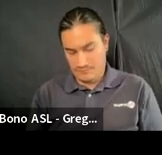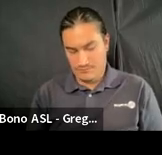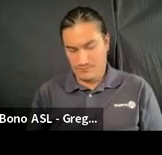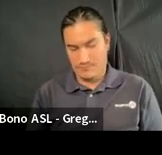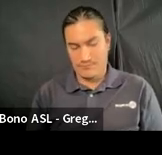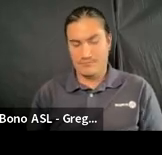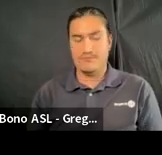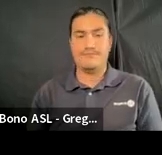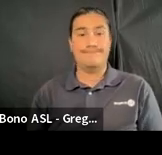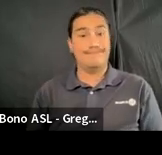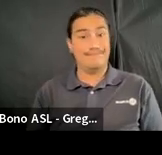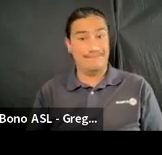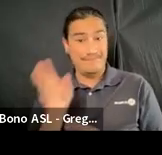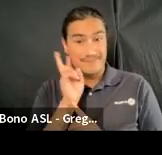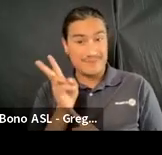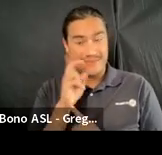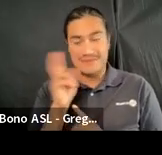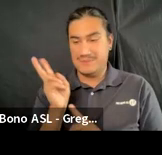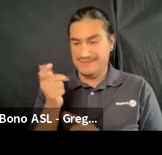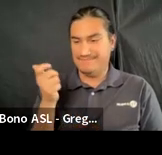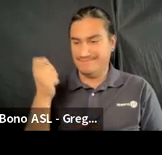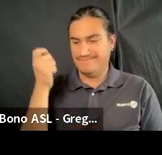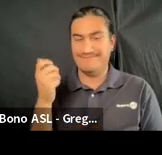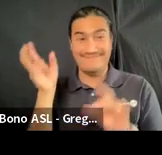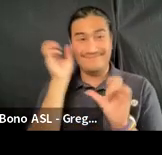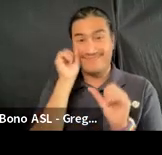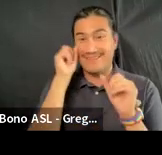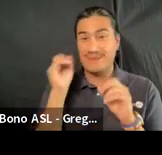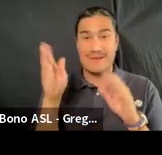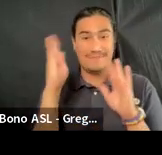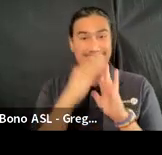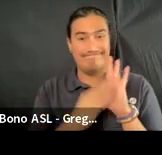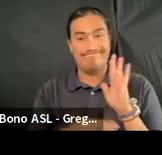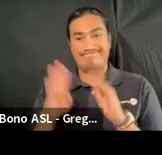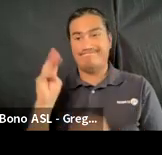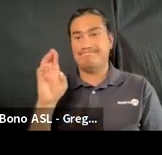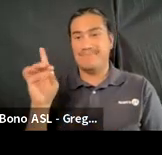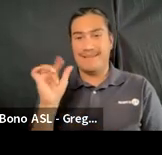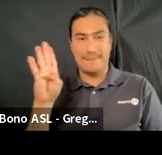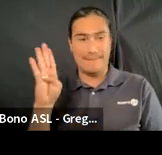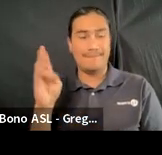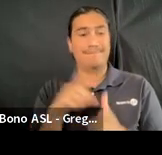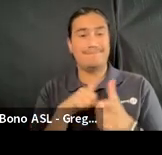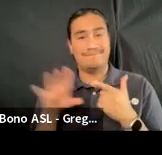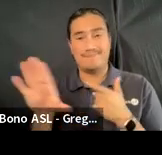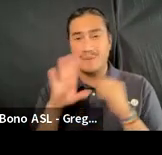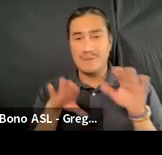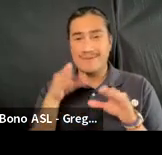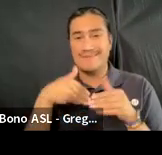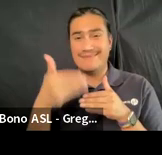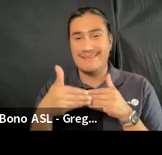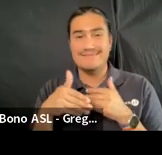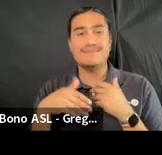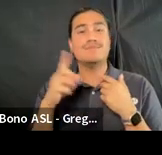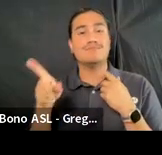And did you say 2 minutes? Because 2 minutes are up. Amazing. All right. You filled in those Mad Libs. And now your next steps when you go off on your